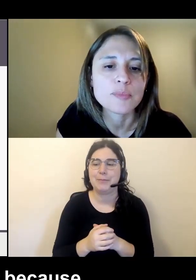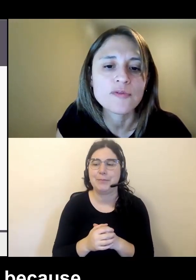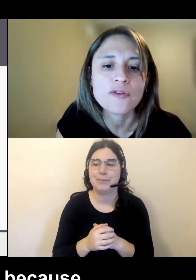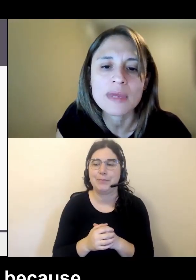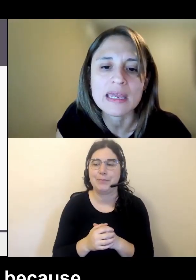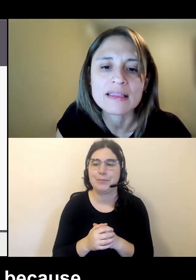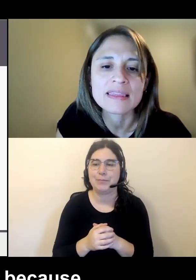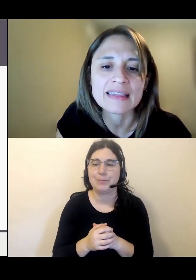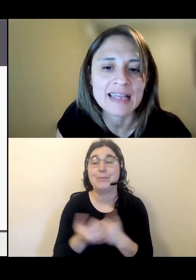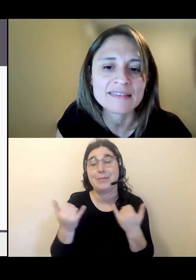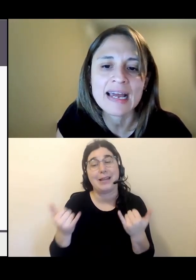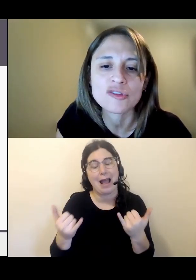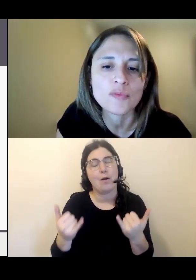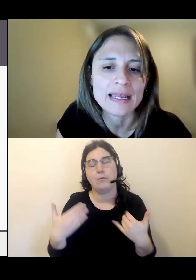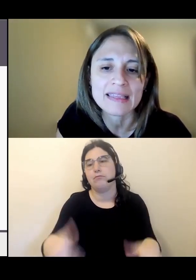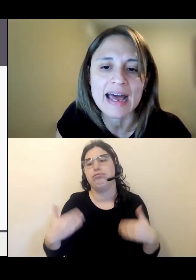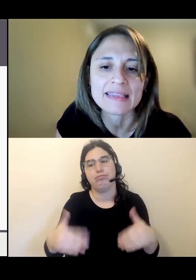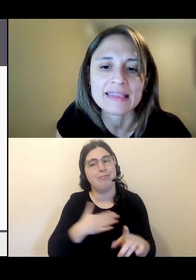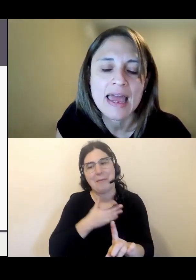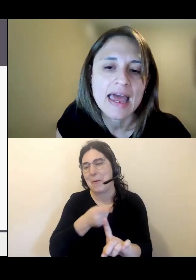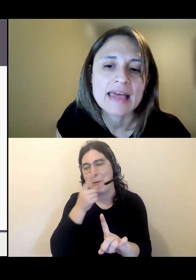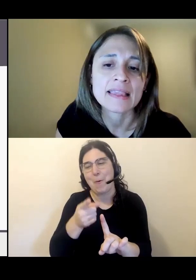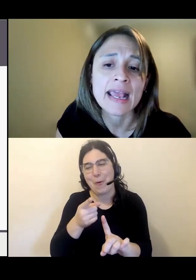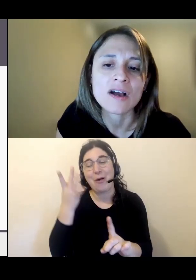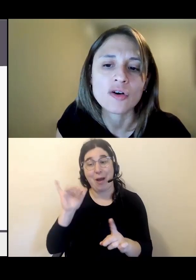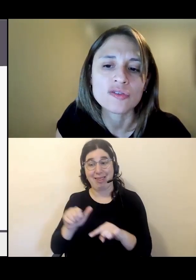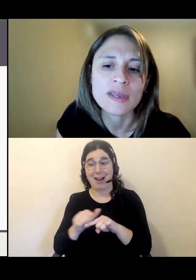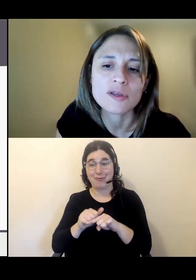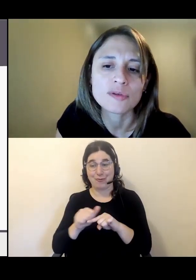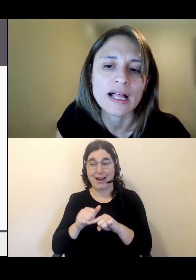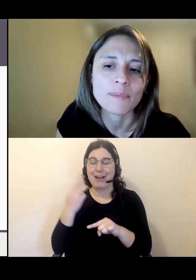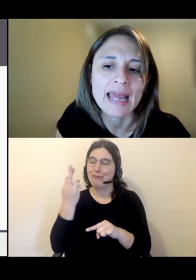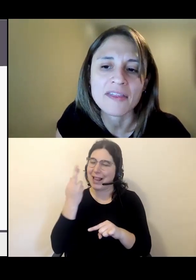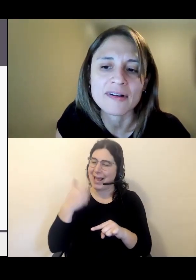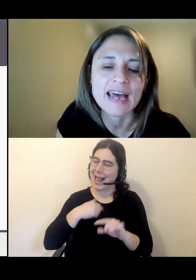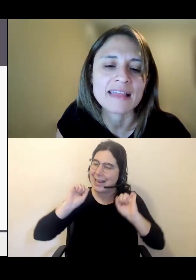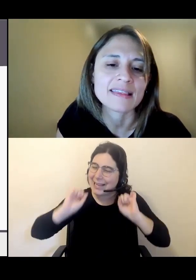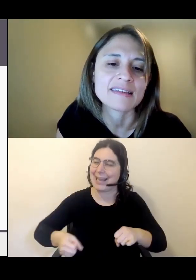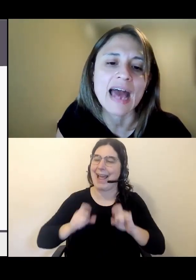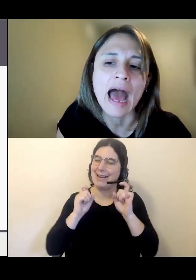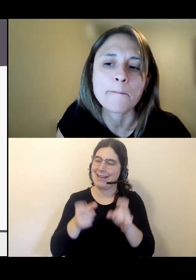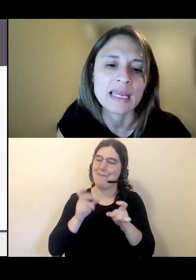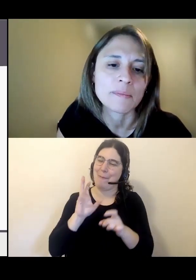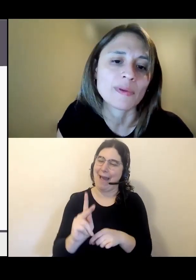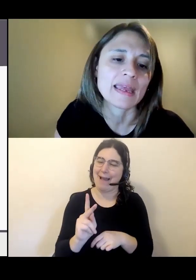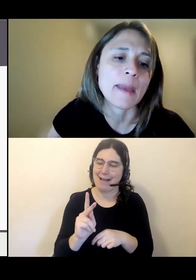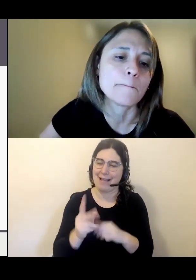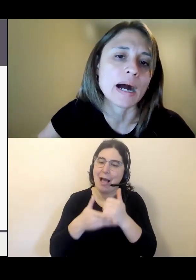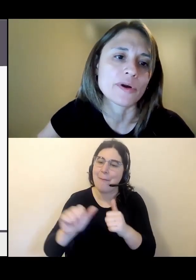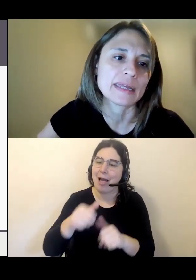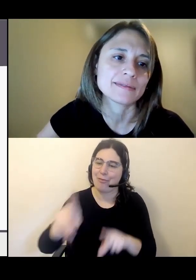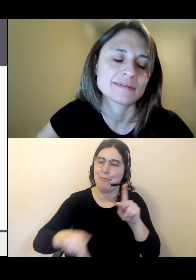training has proved for me that it doesn't have to be like that I can contribute to helping others, and that is